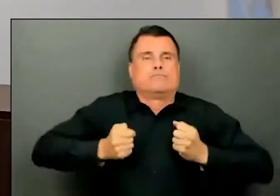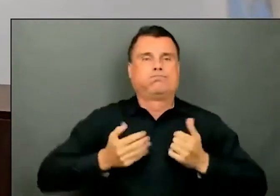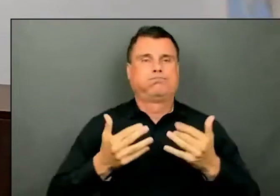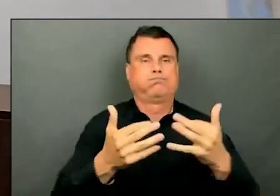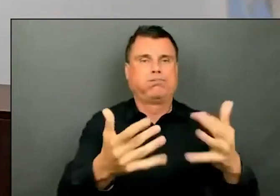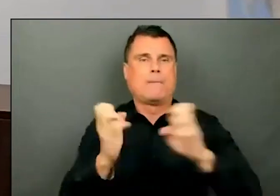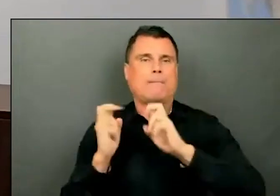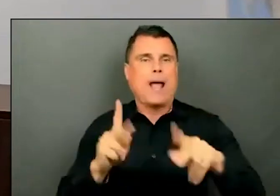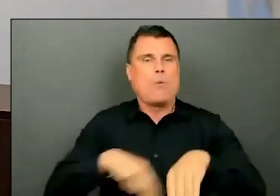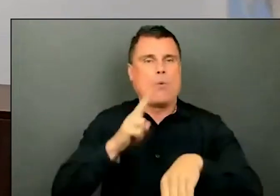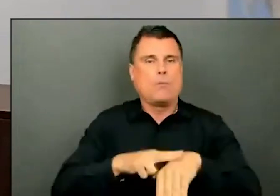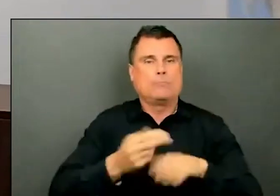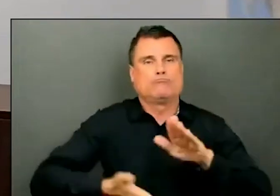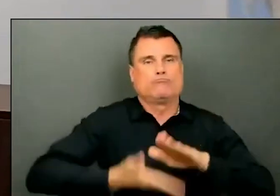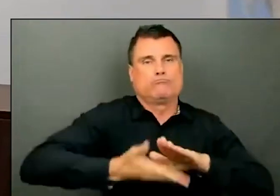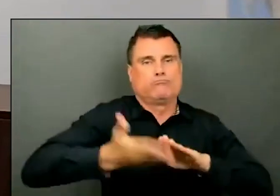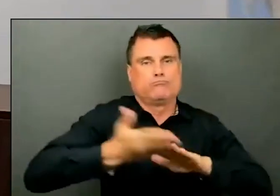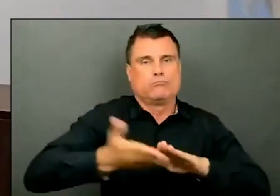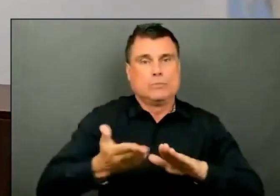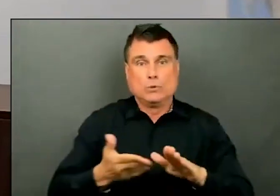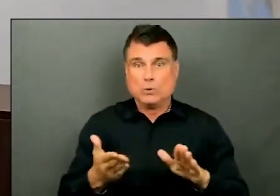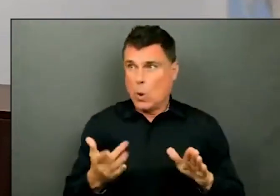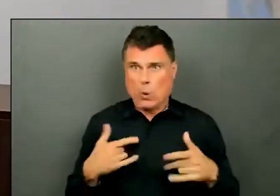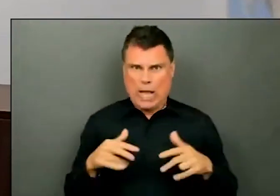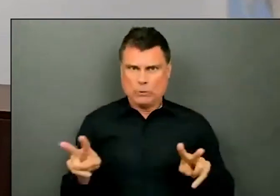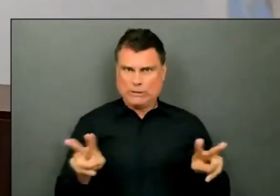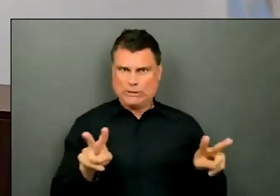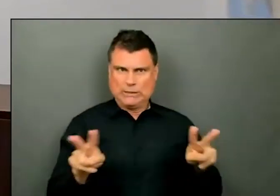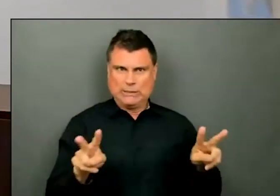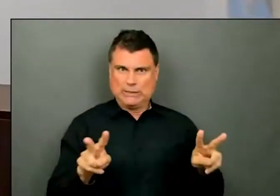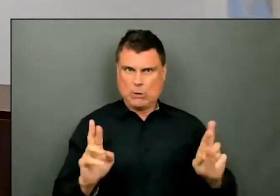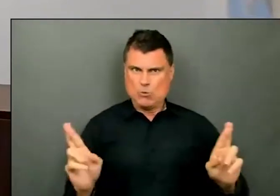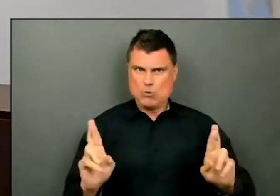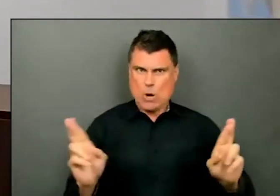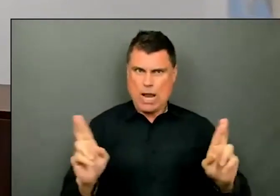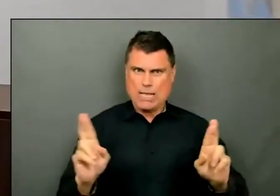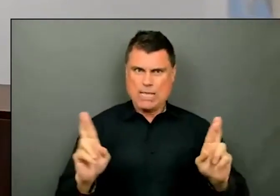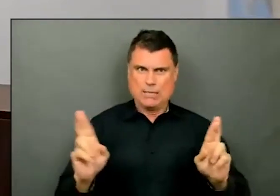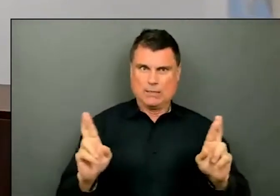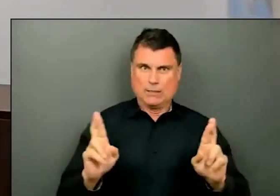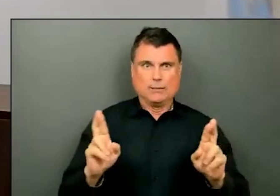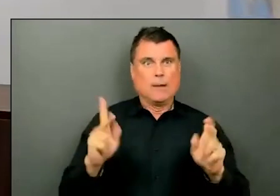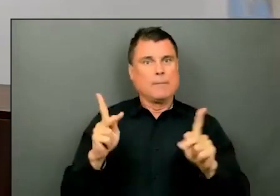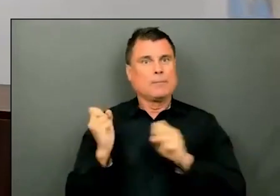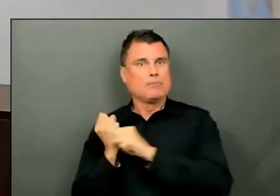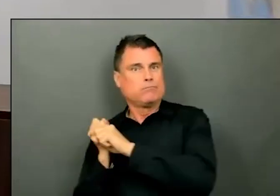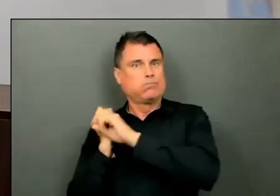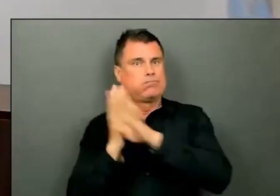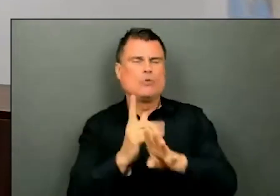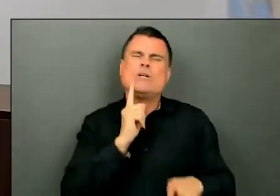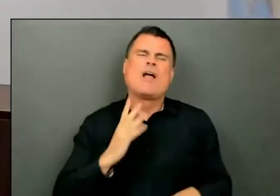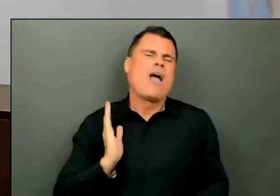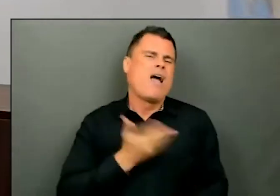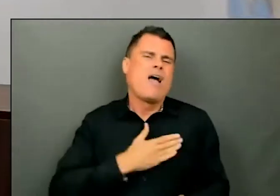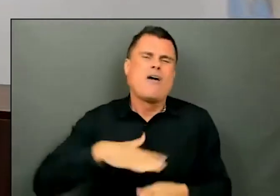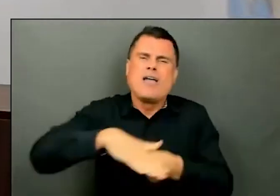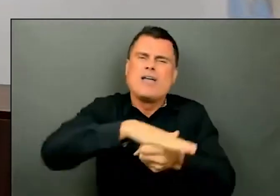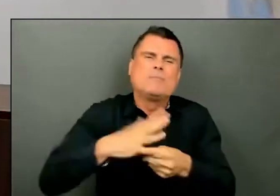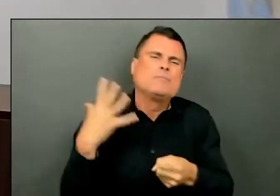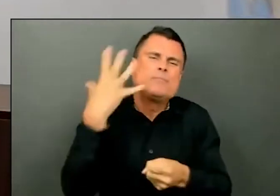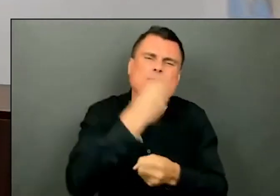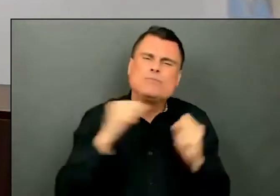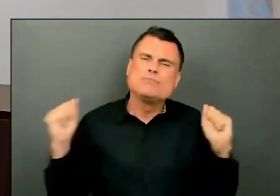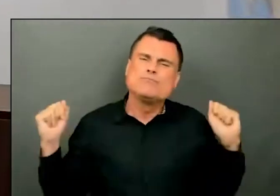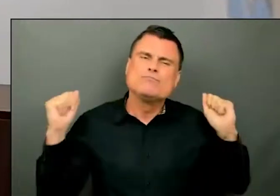for guests to come back, for all of the associated activities that happen on our beautiful location. And this is just a wonderful day and a